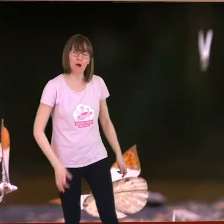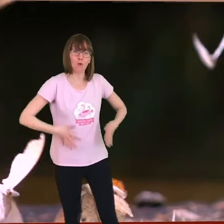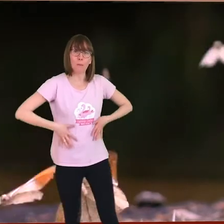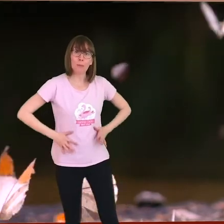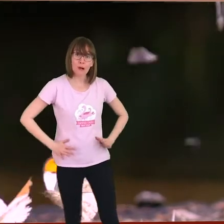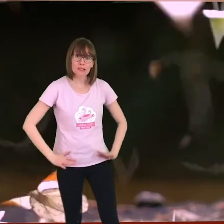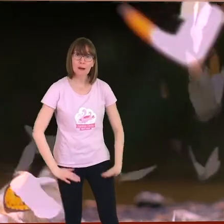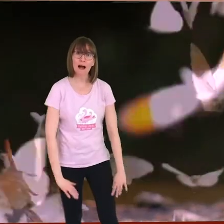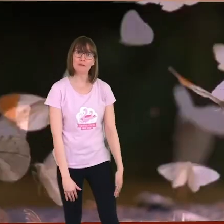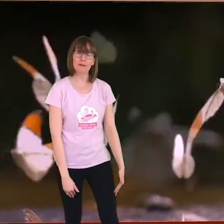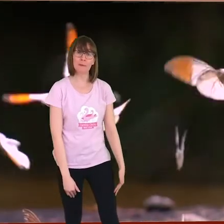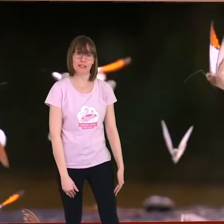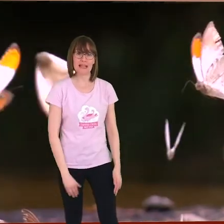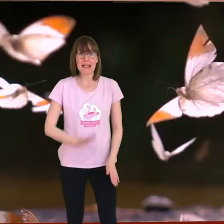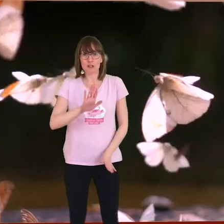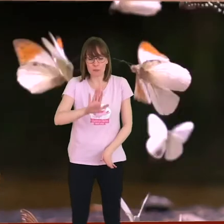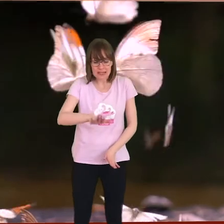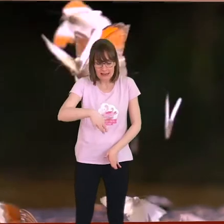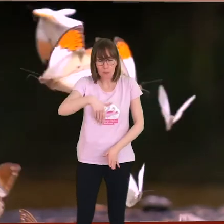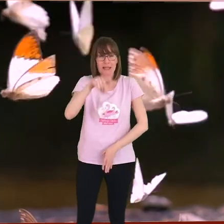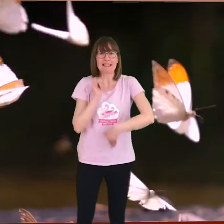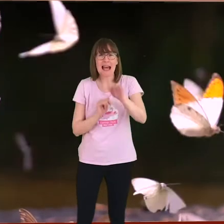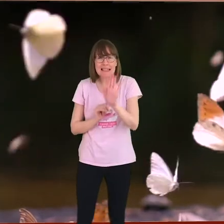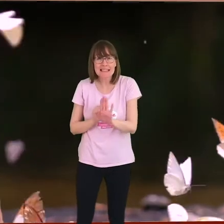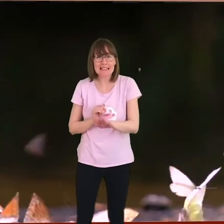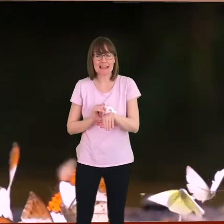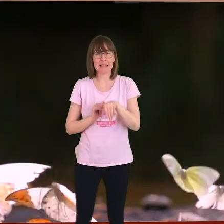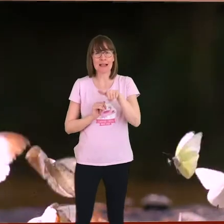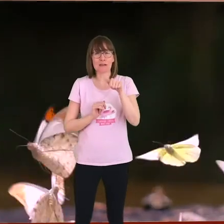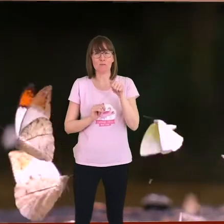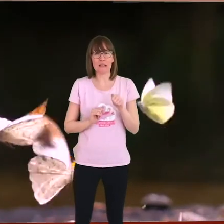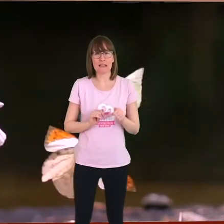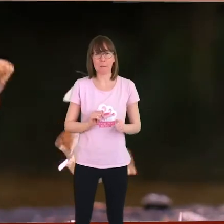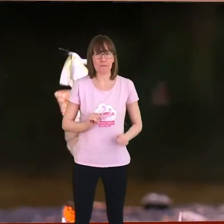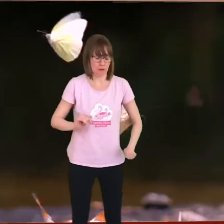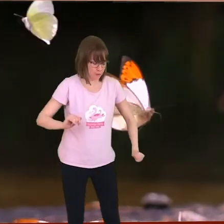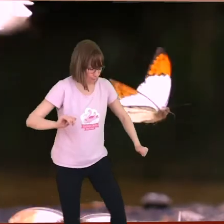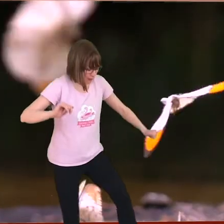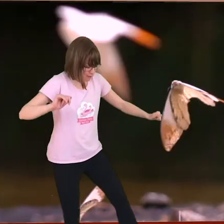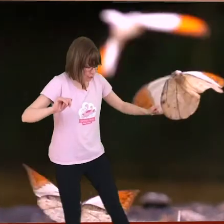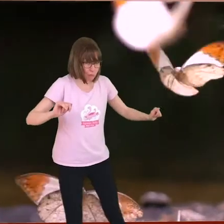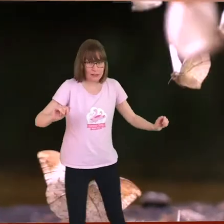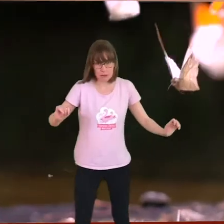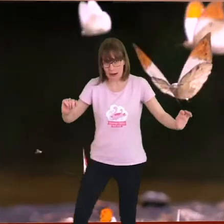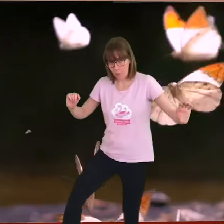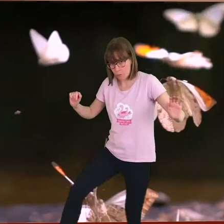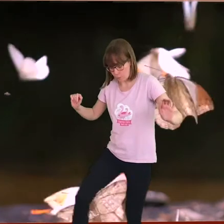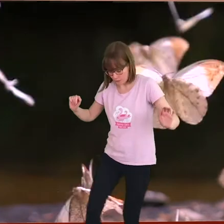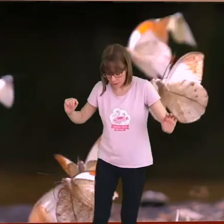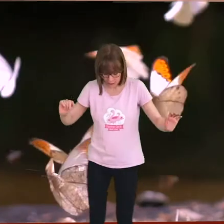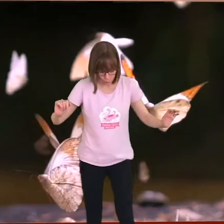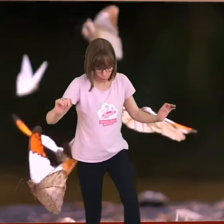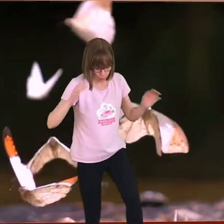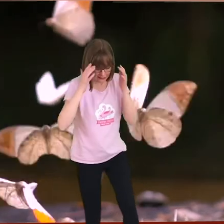feet or the bottom half of our body to pretend that we're tasting some really yummy food. So you might do that